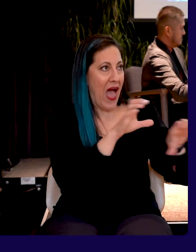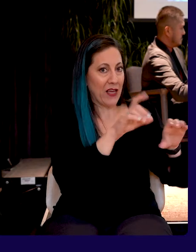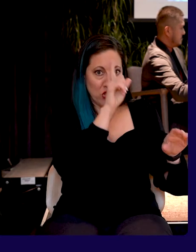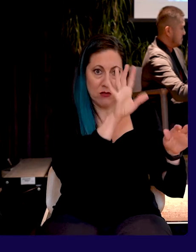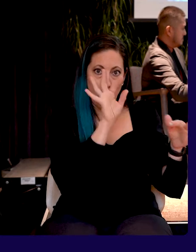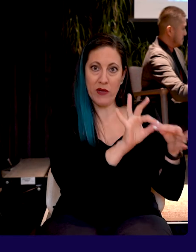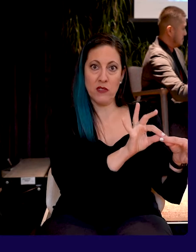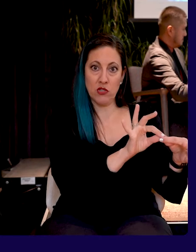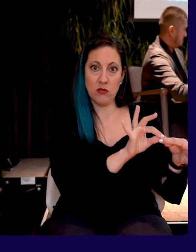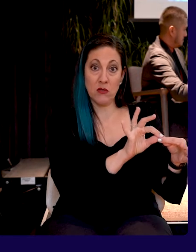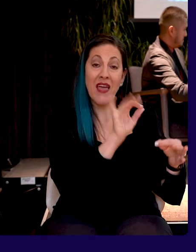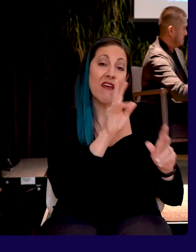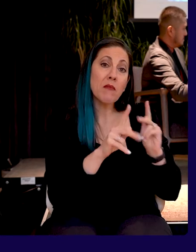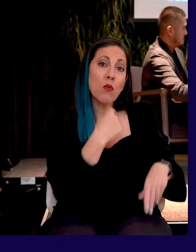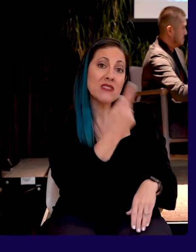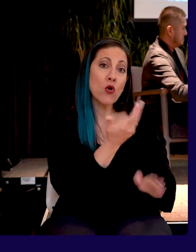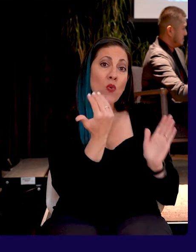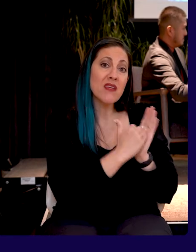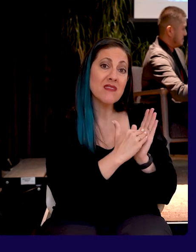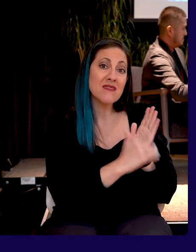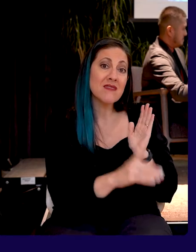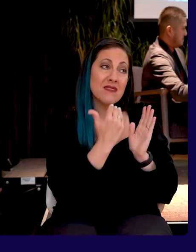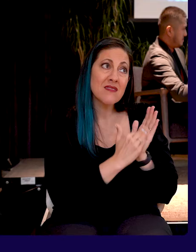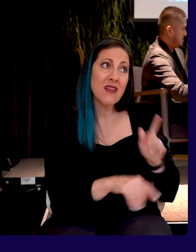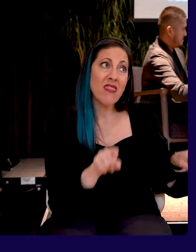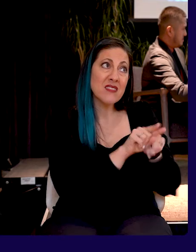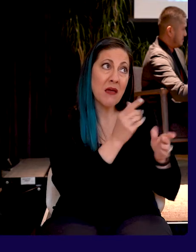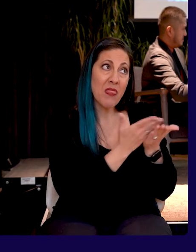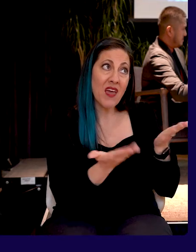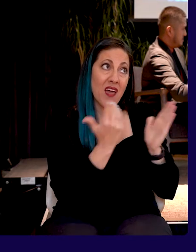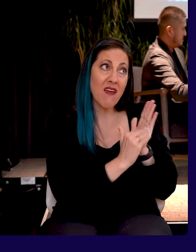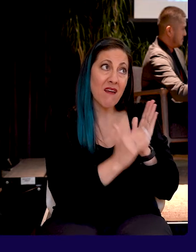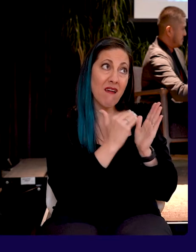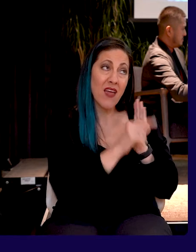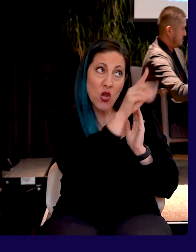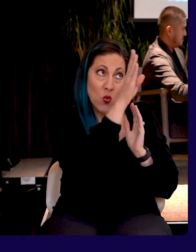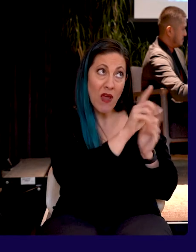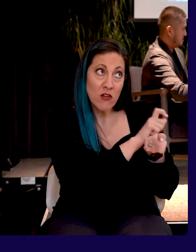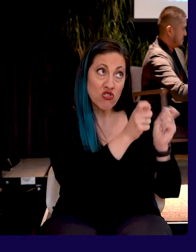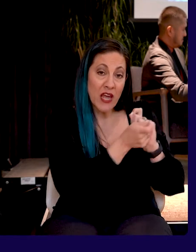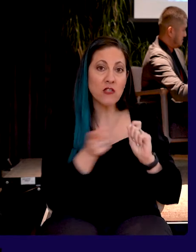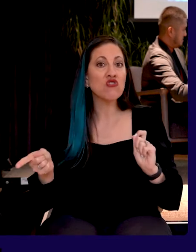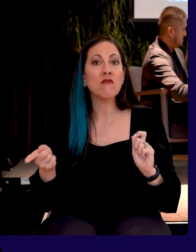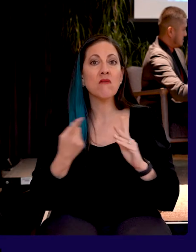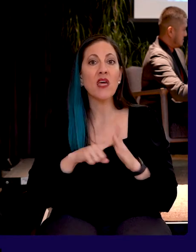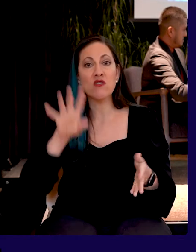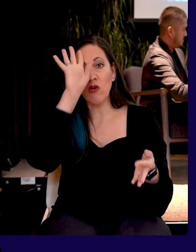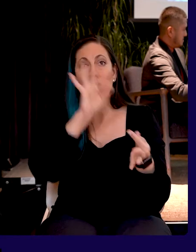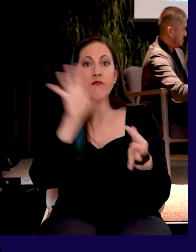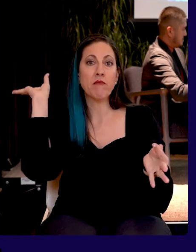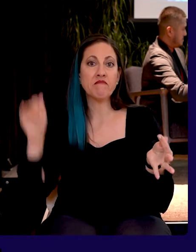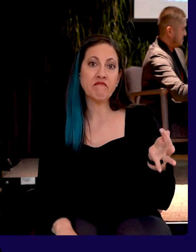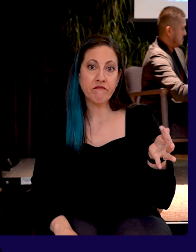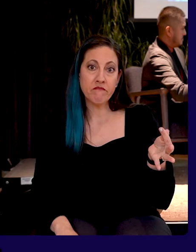when people keep telling you the same thing that's wrong and nothing changes, that's when they begin checking out. And it's almost worse